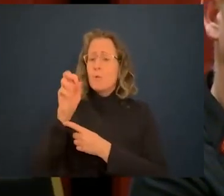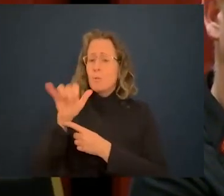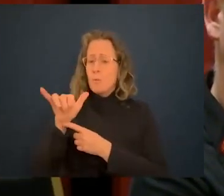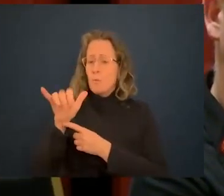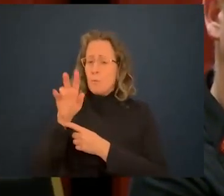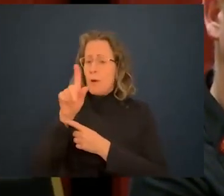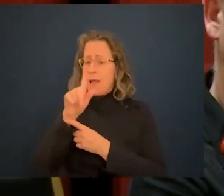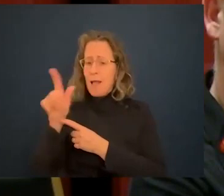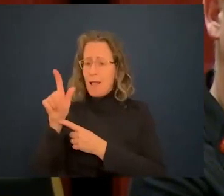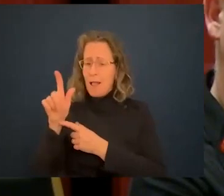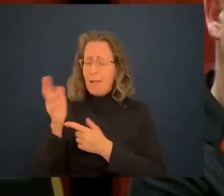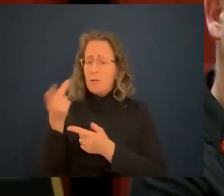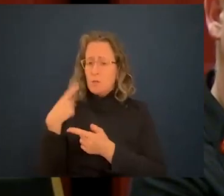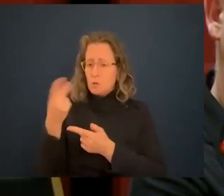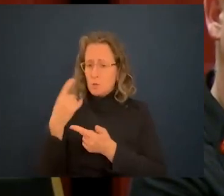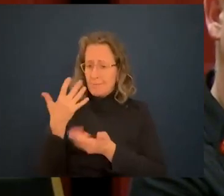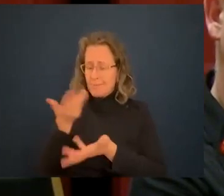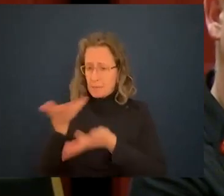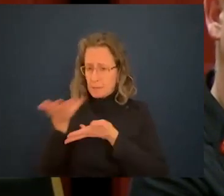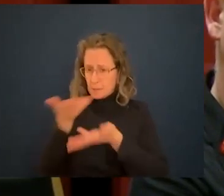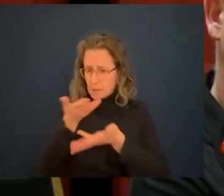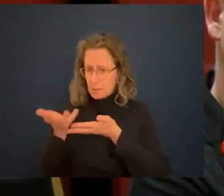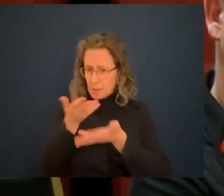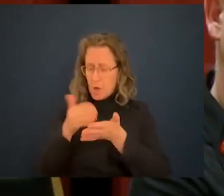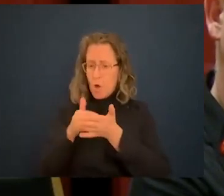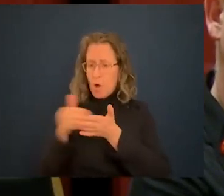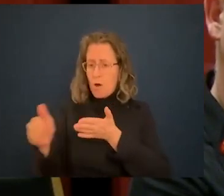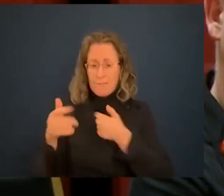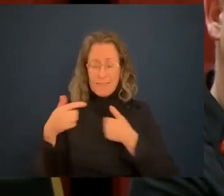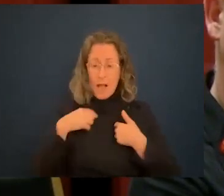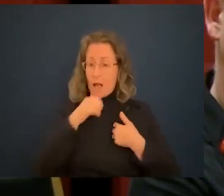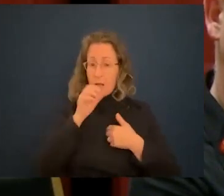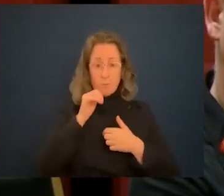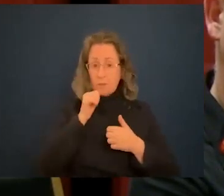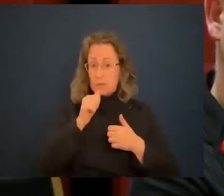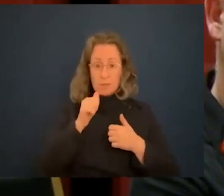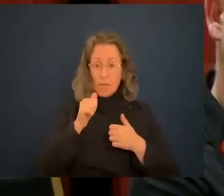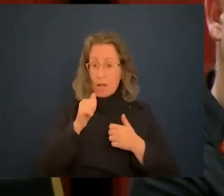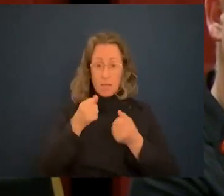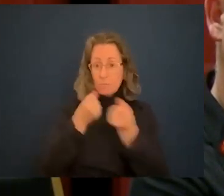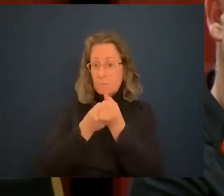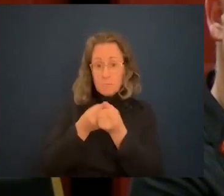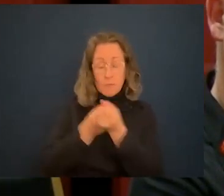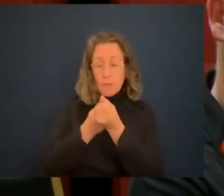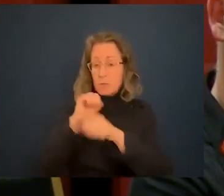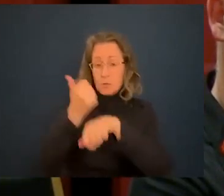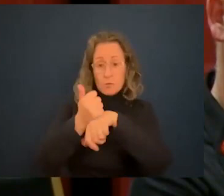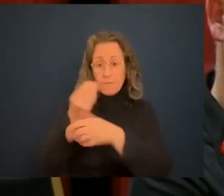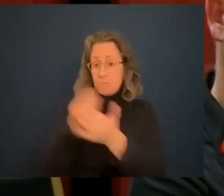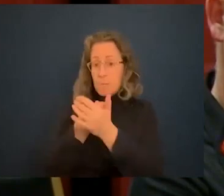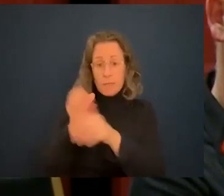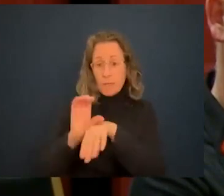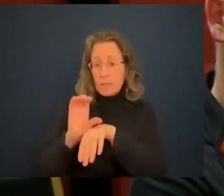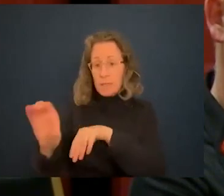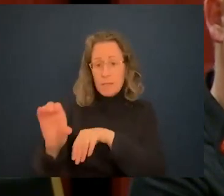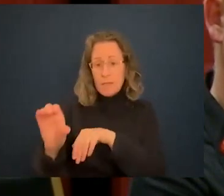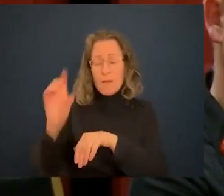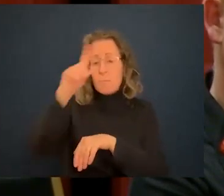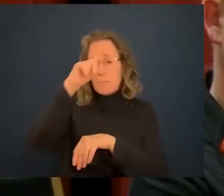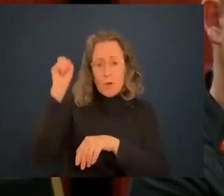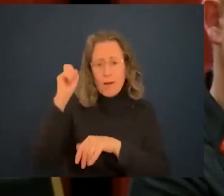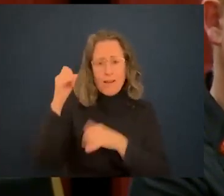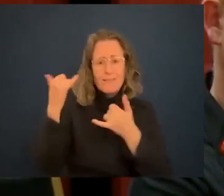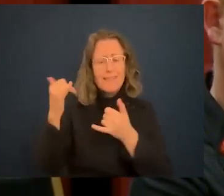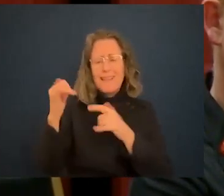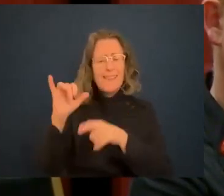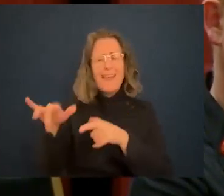I was not a fan of the creation of this fund because this fund is a distraction this fund is not in